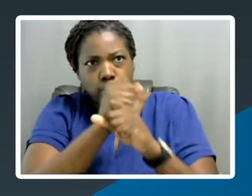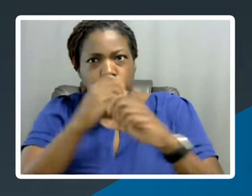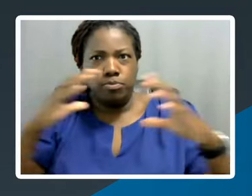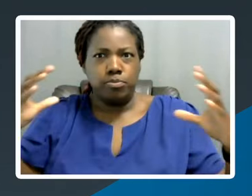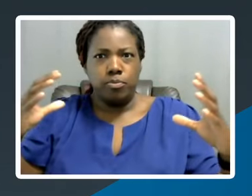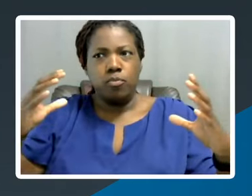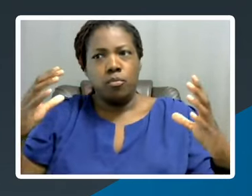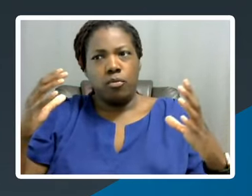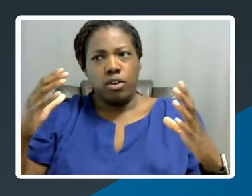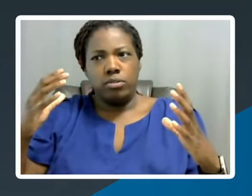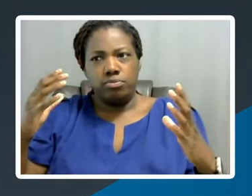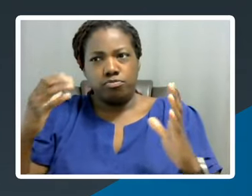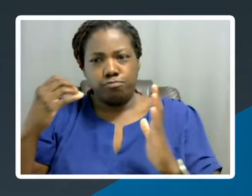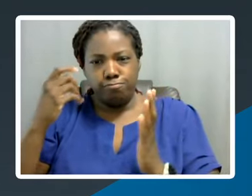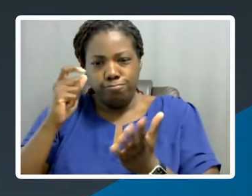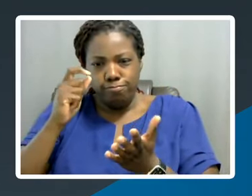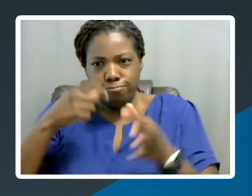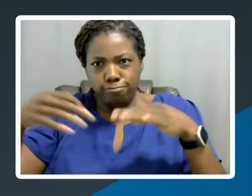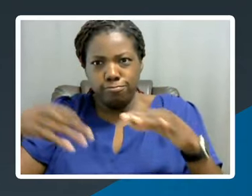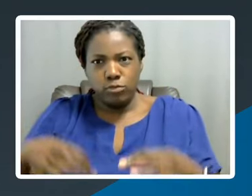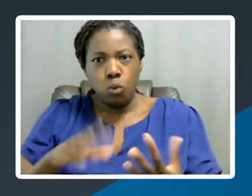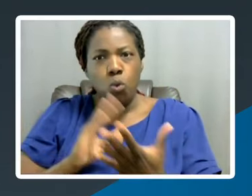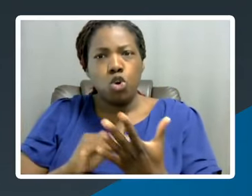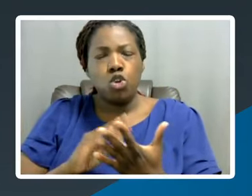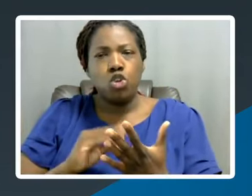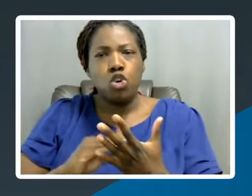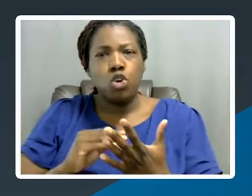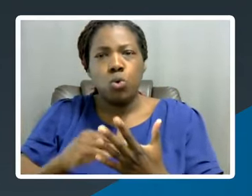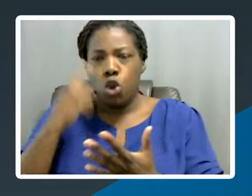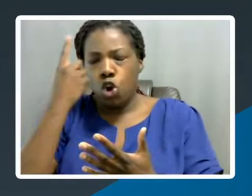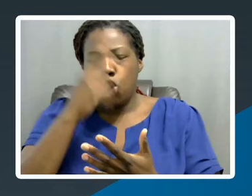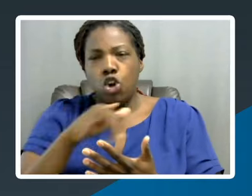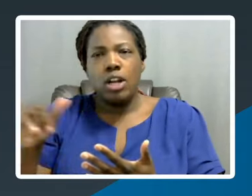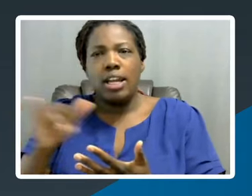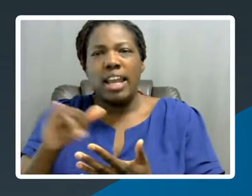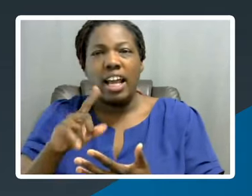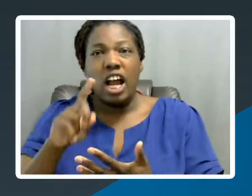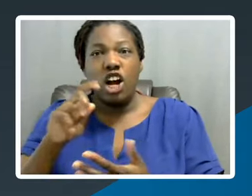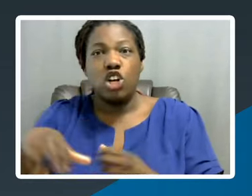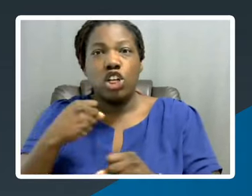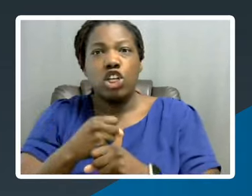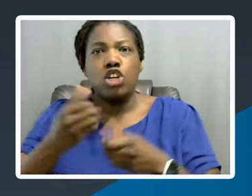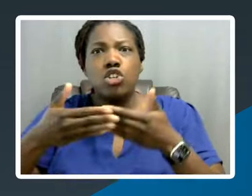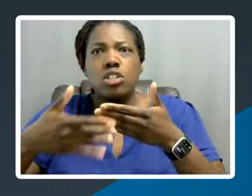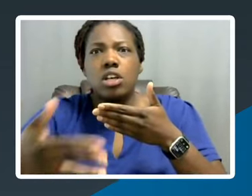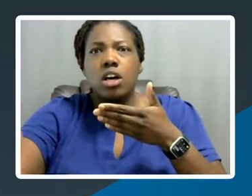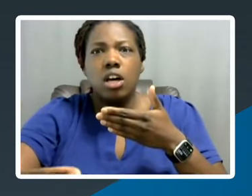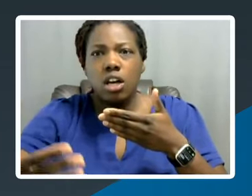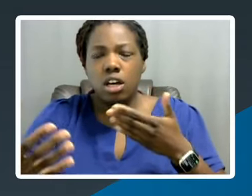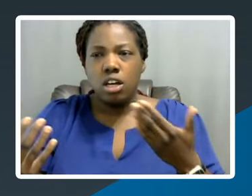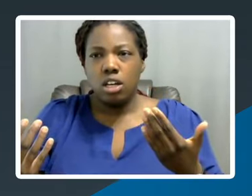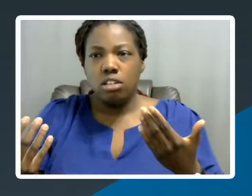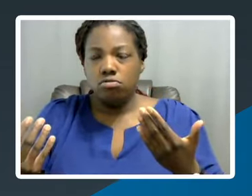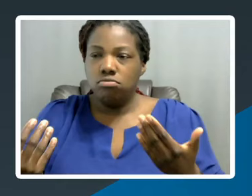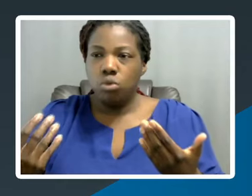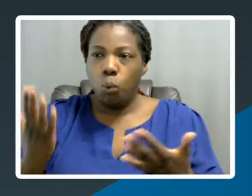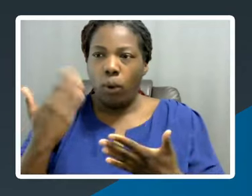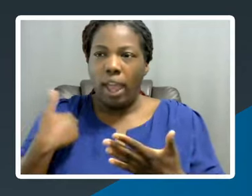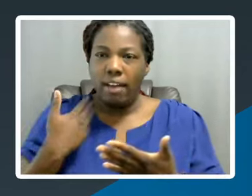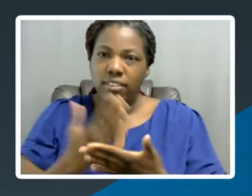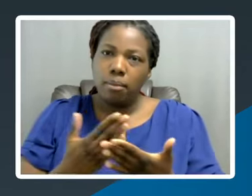were to describe what learning, what school would look like 100 years into the future. Fortunately, we have some tools to help us. I